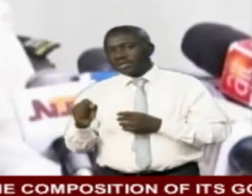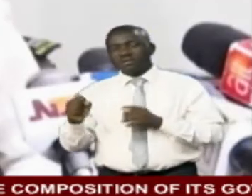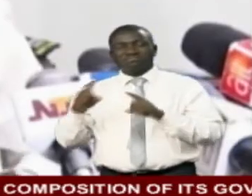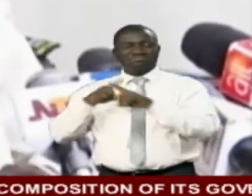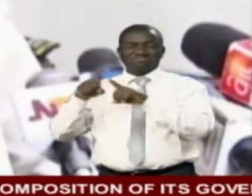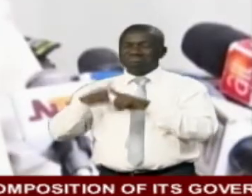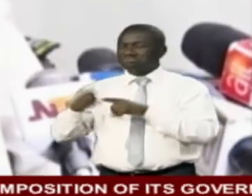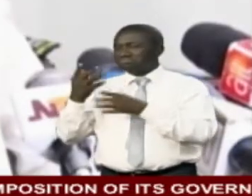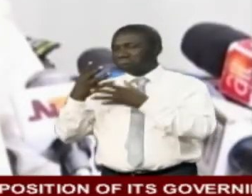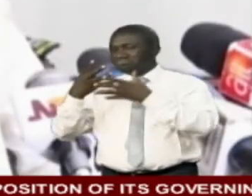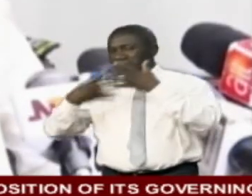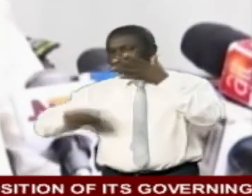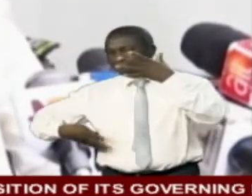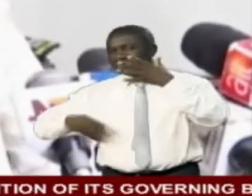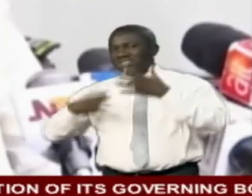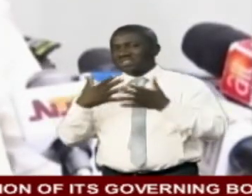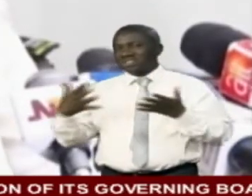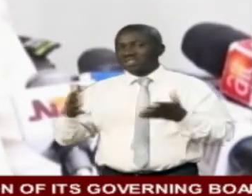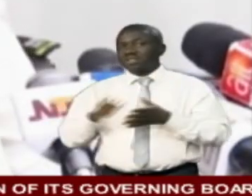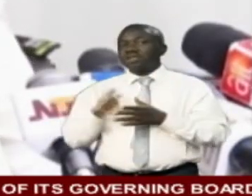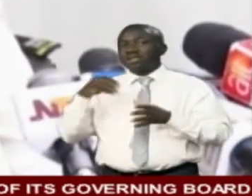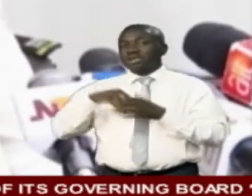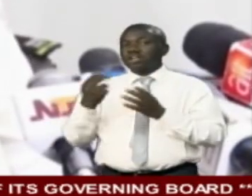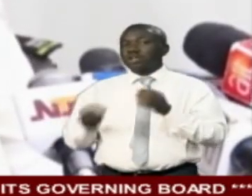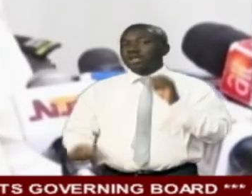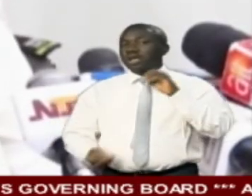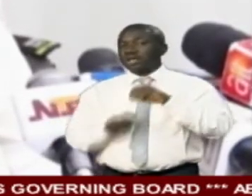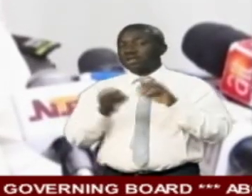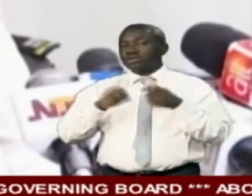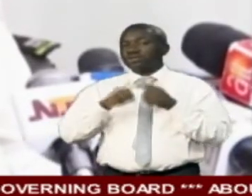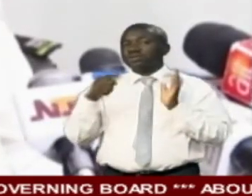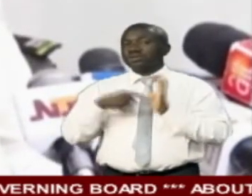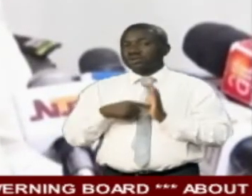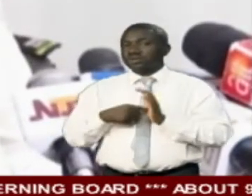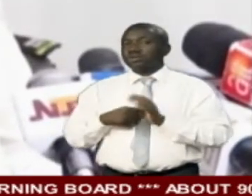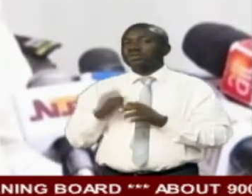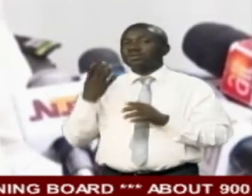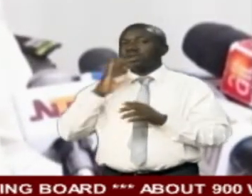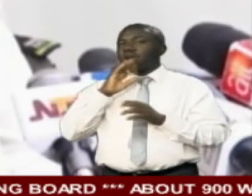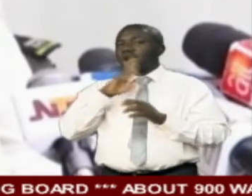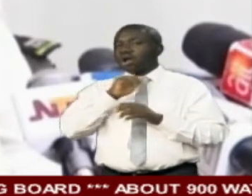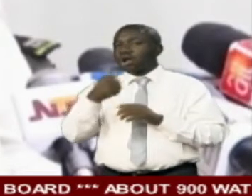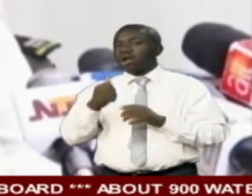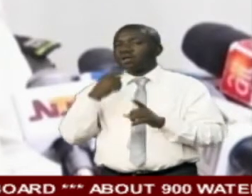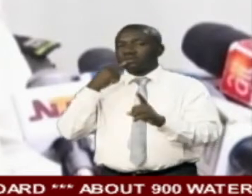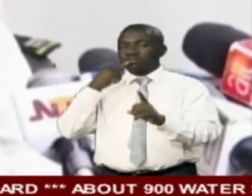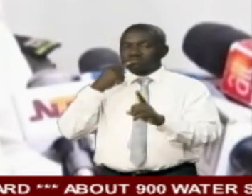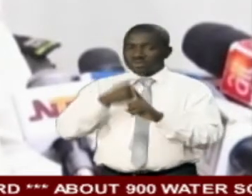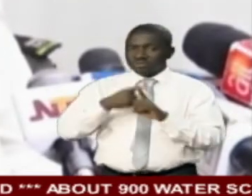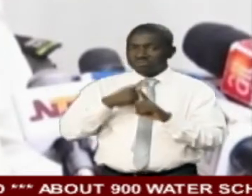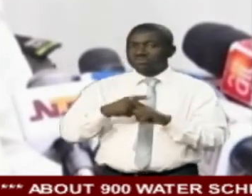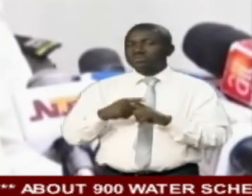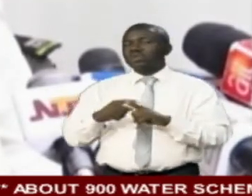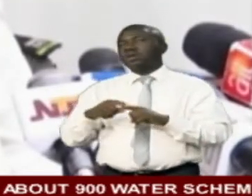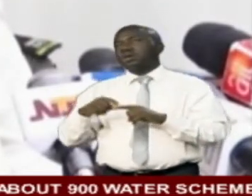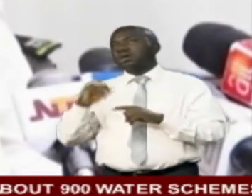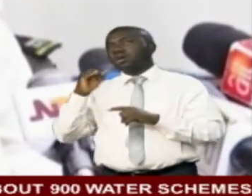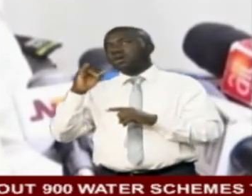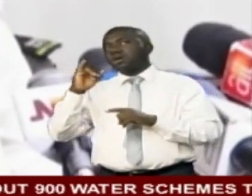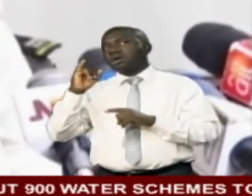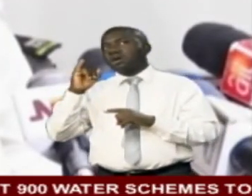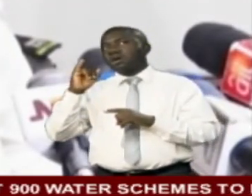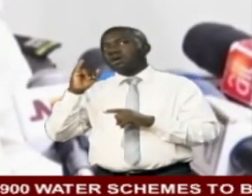of others. In addition to the above, there are other possible downstream iron and